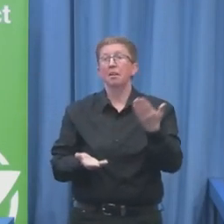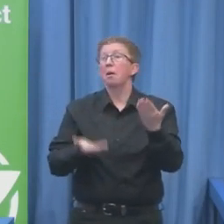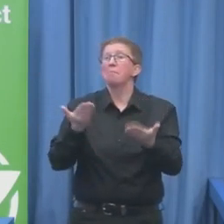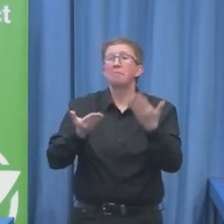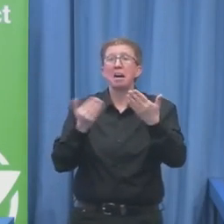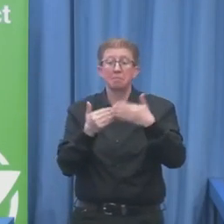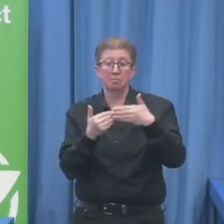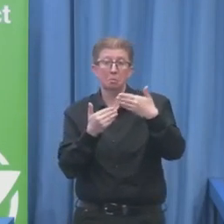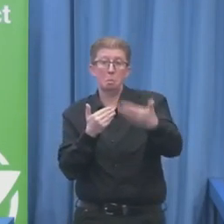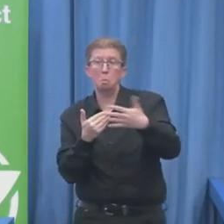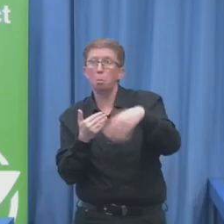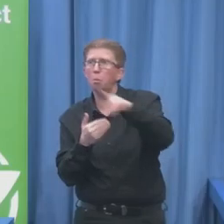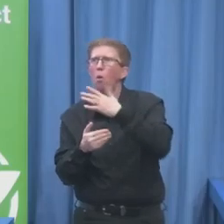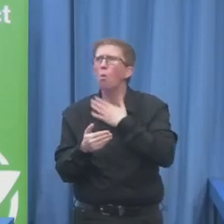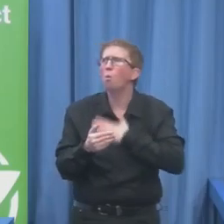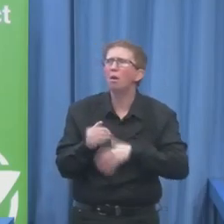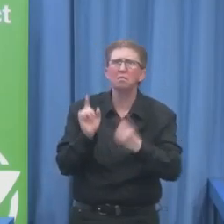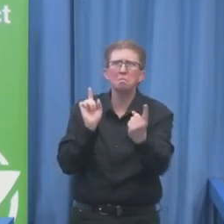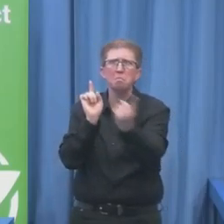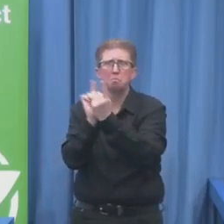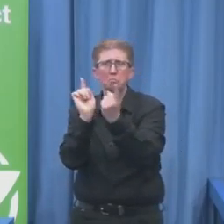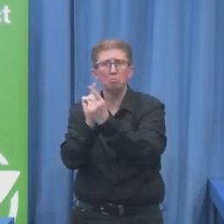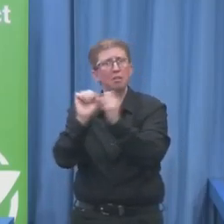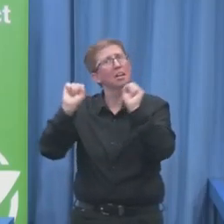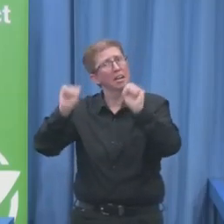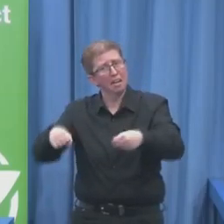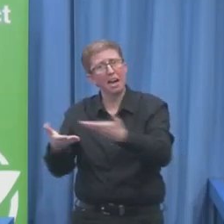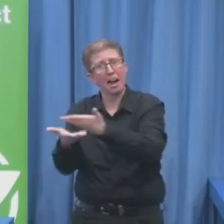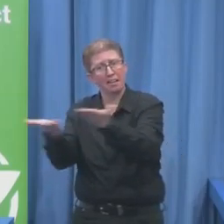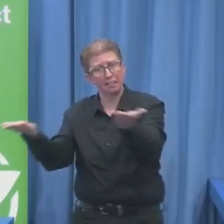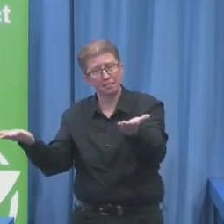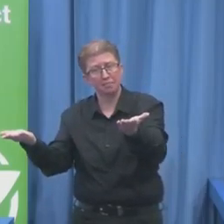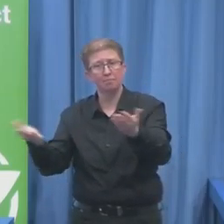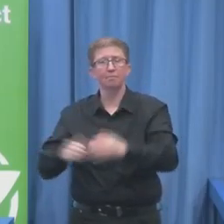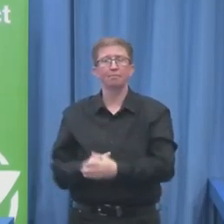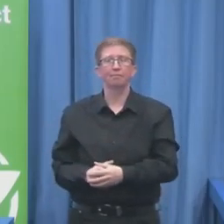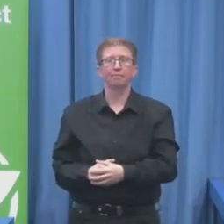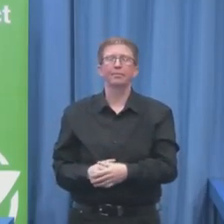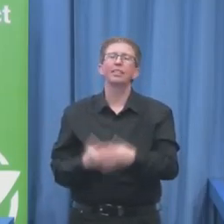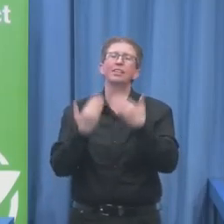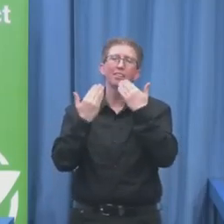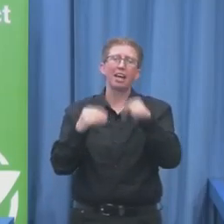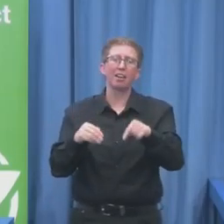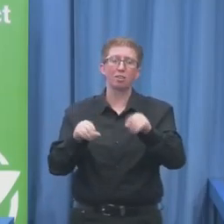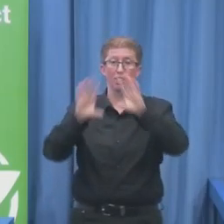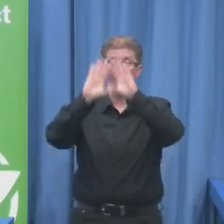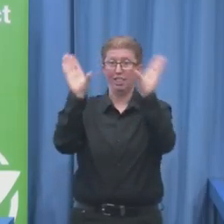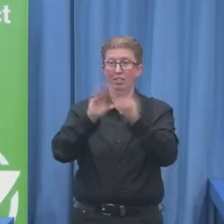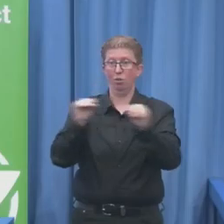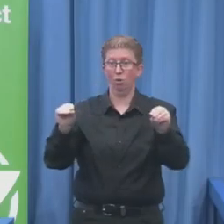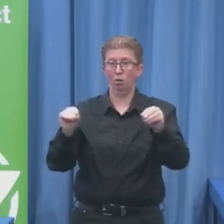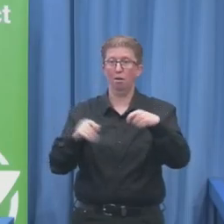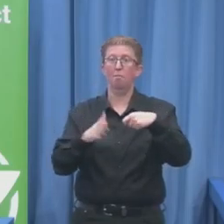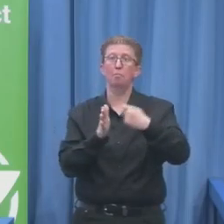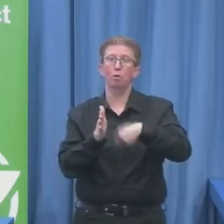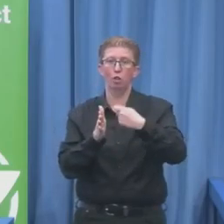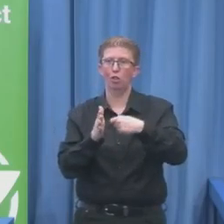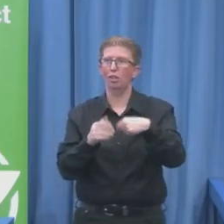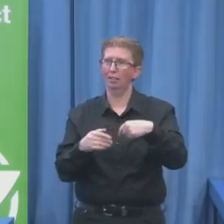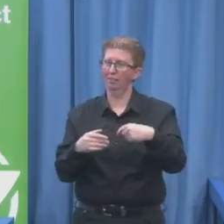Zero Project for giving us a chance to discuss that important project. Have a nice afternoon. Thank you. Thank you.